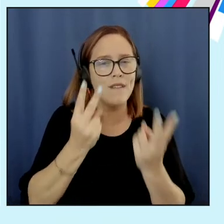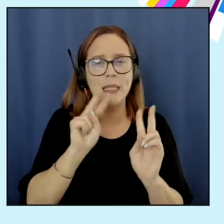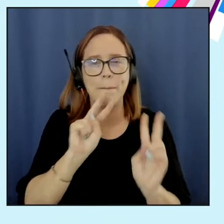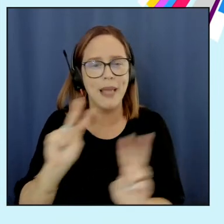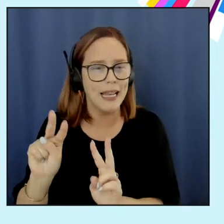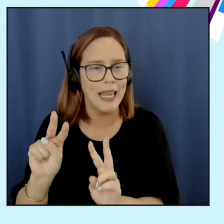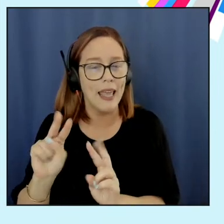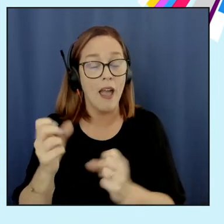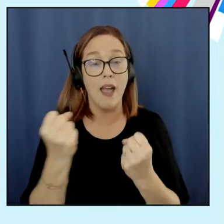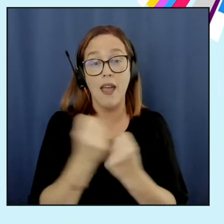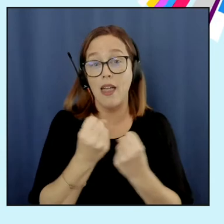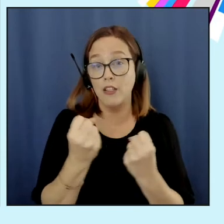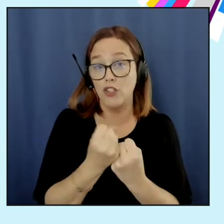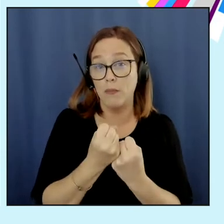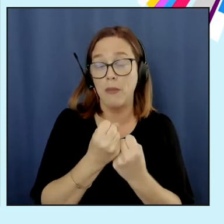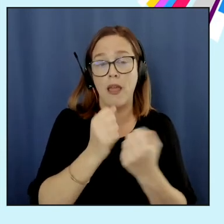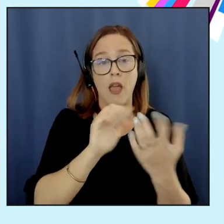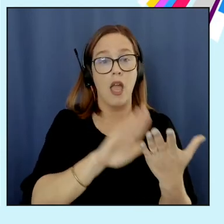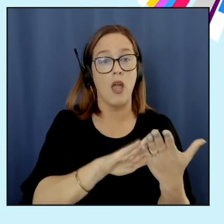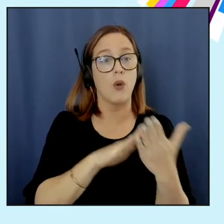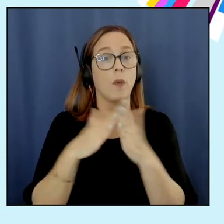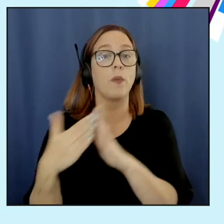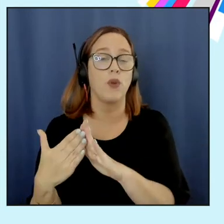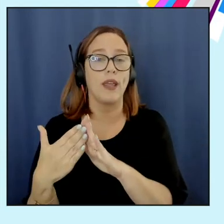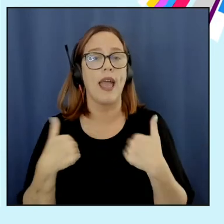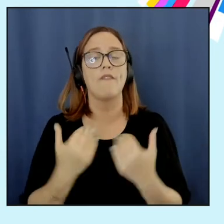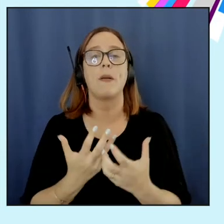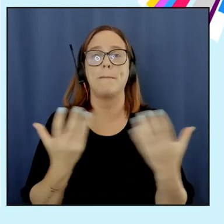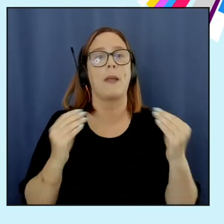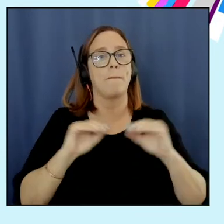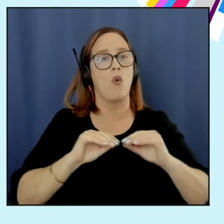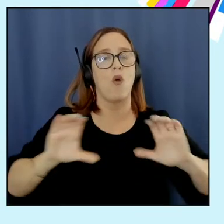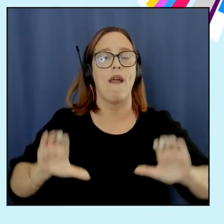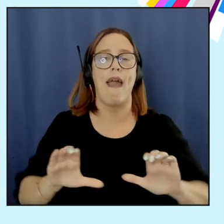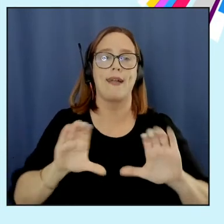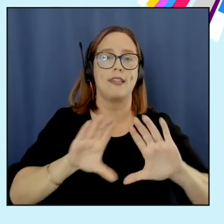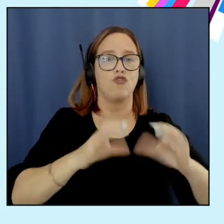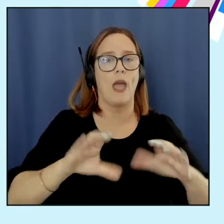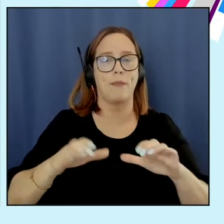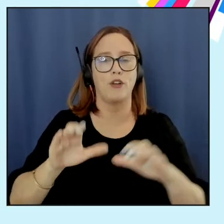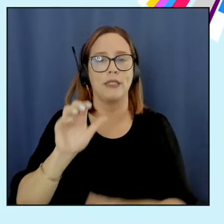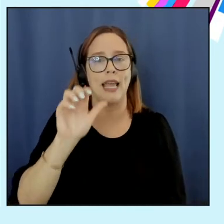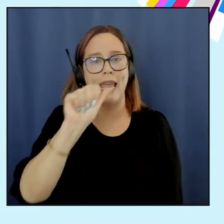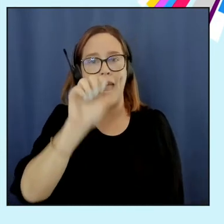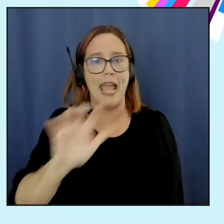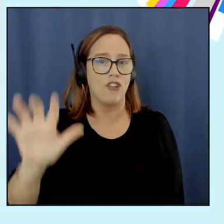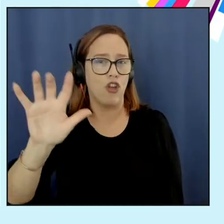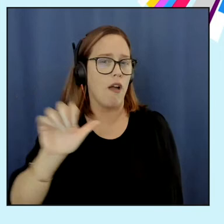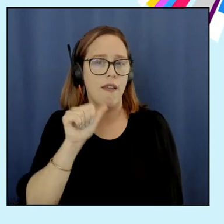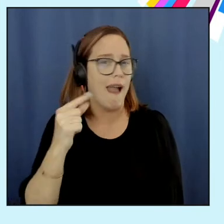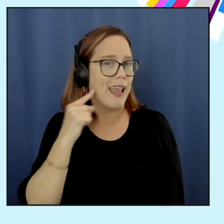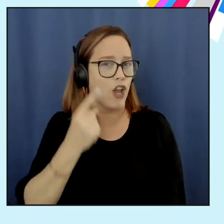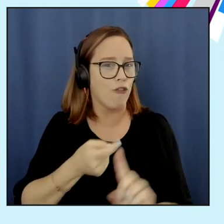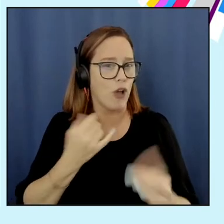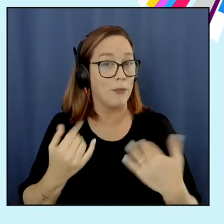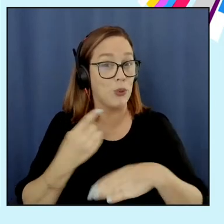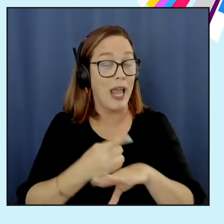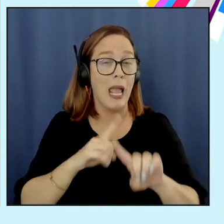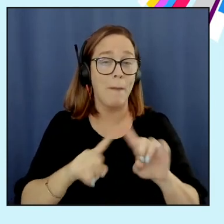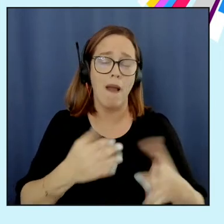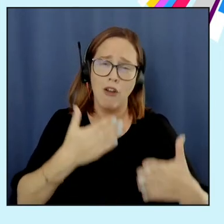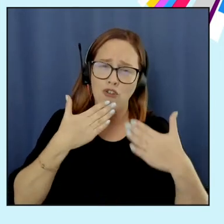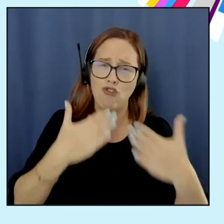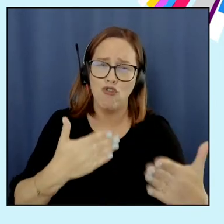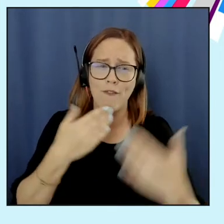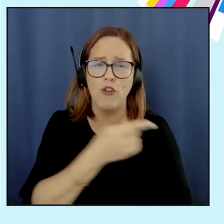community. There's many more active chapters in Asia that we didn't hear from today, but we are still so grateful for your work. Thank you. How do y'all like